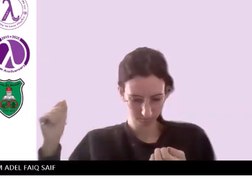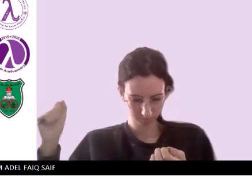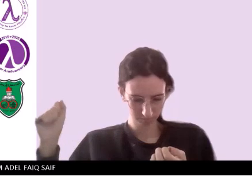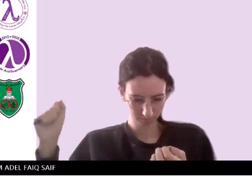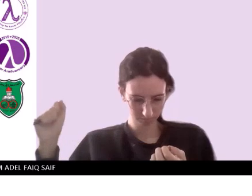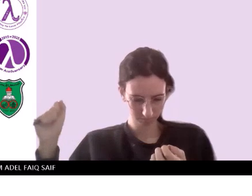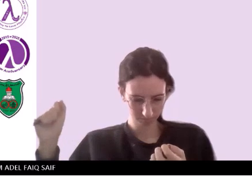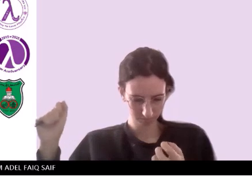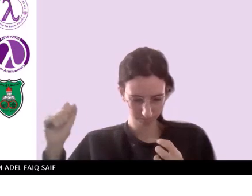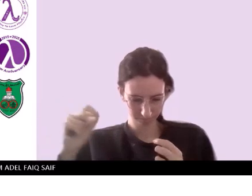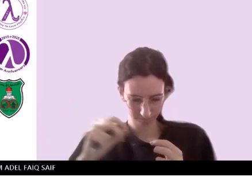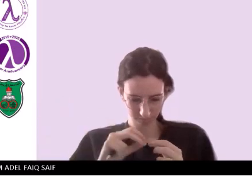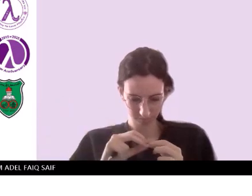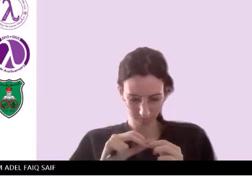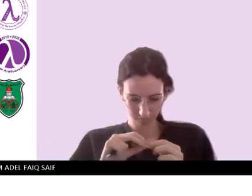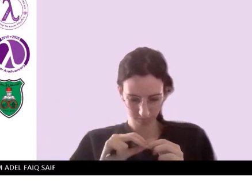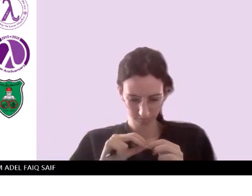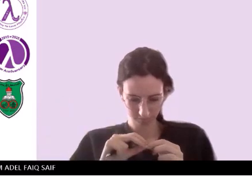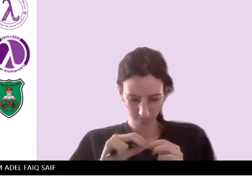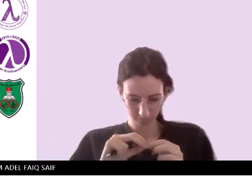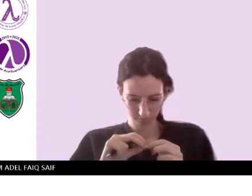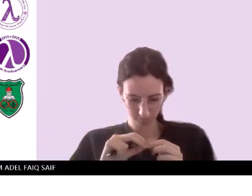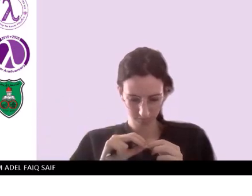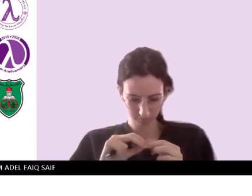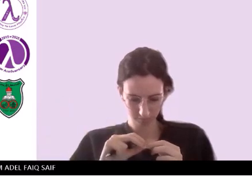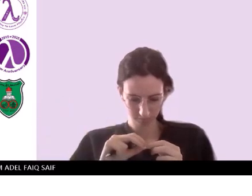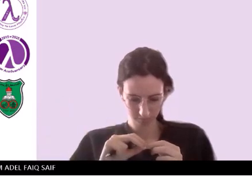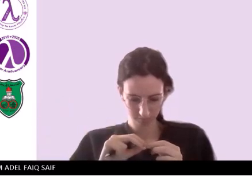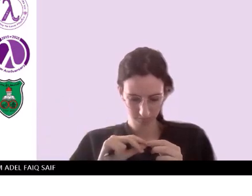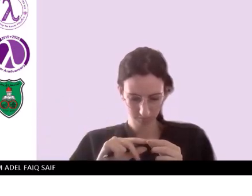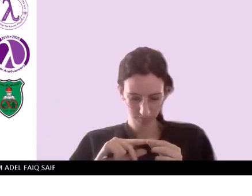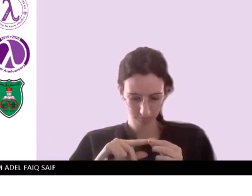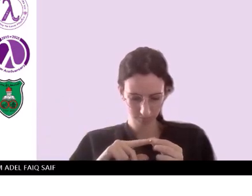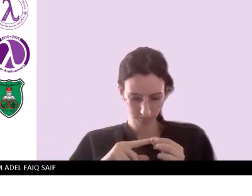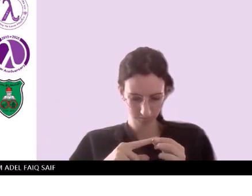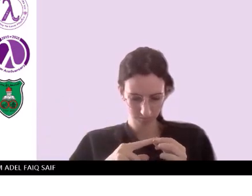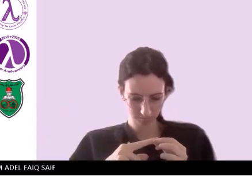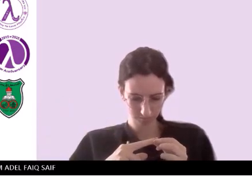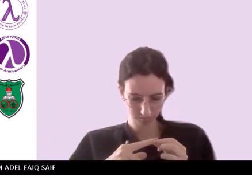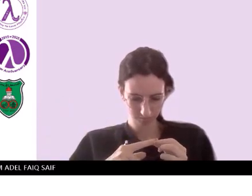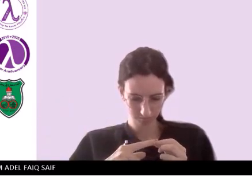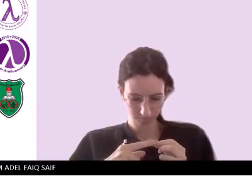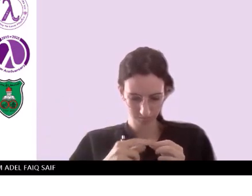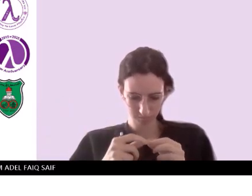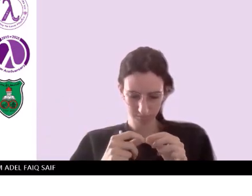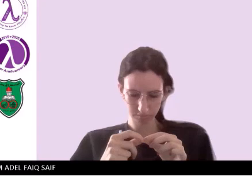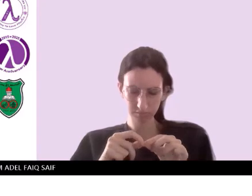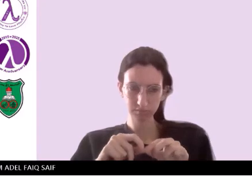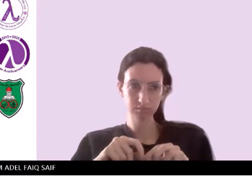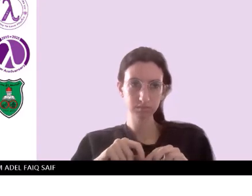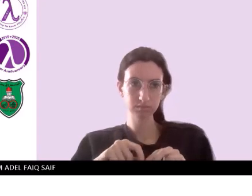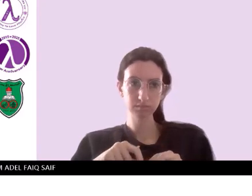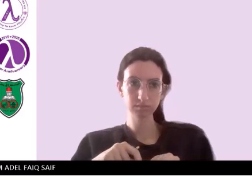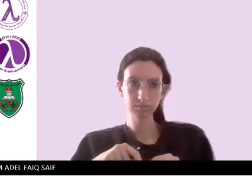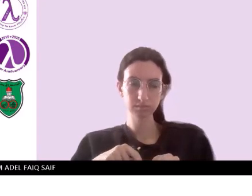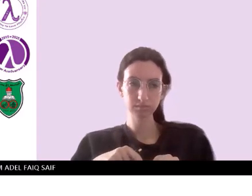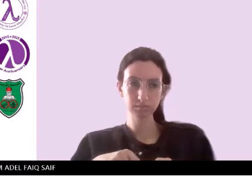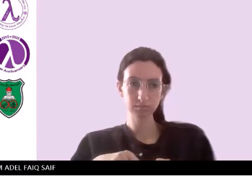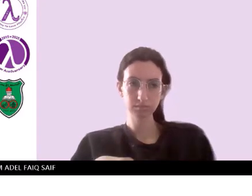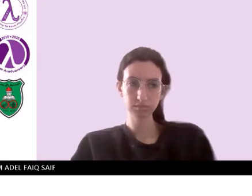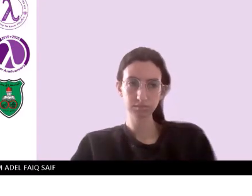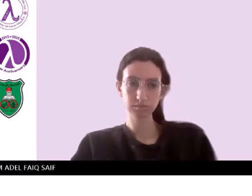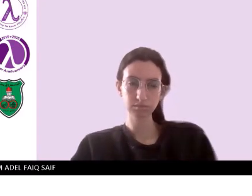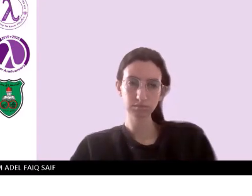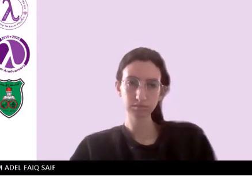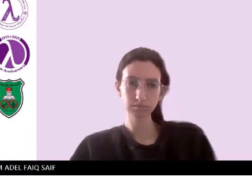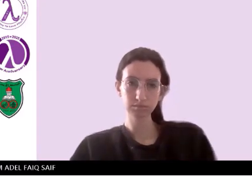too. I'm still taking quantum mechanics, so I would love to ask you if there are some theoretical